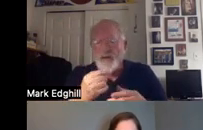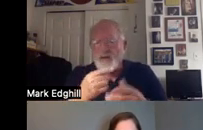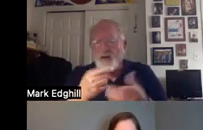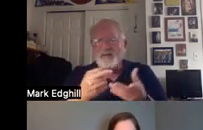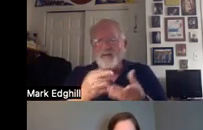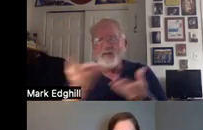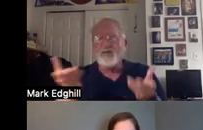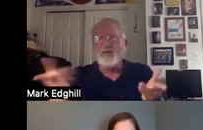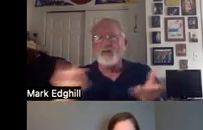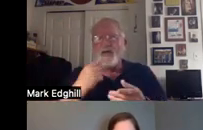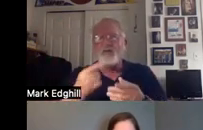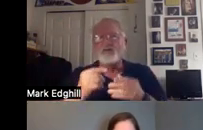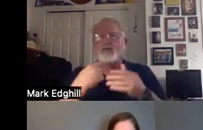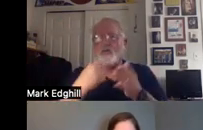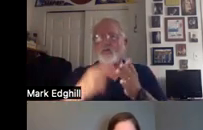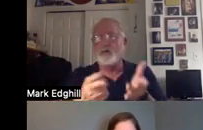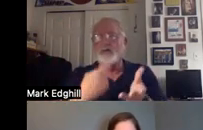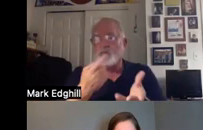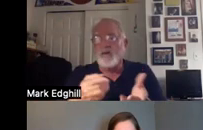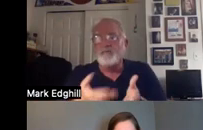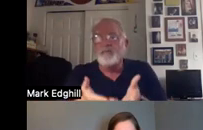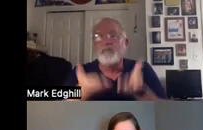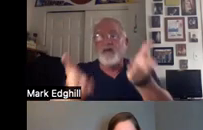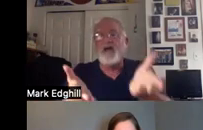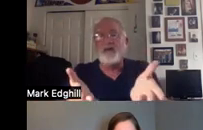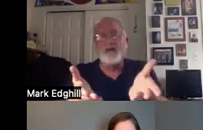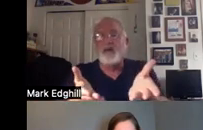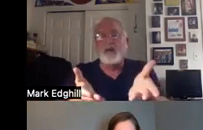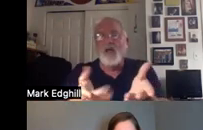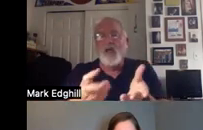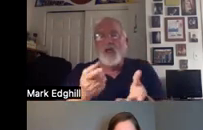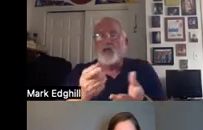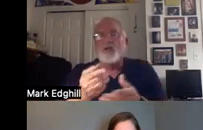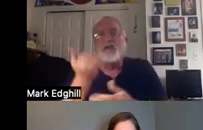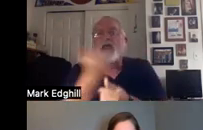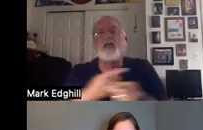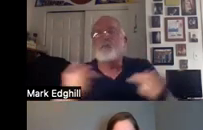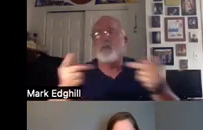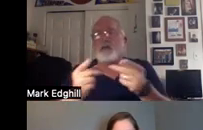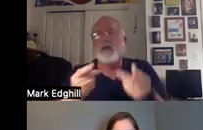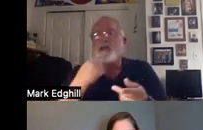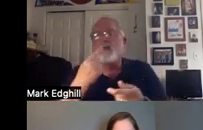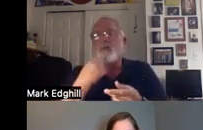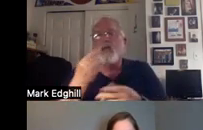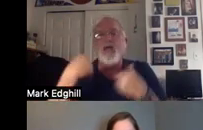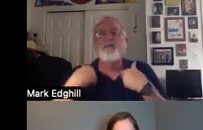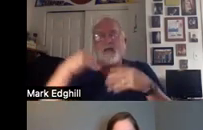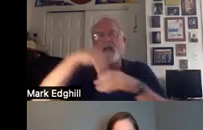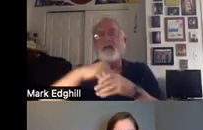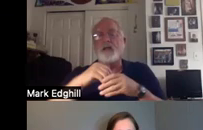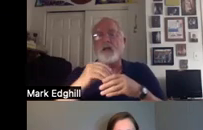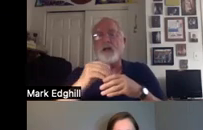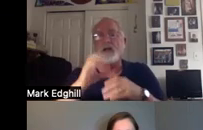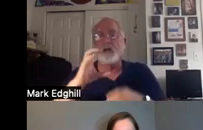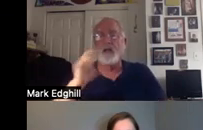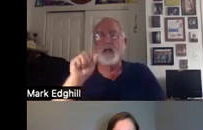what he has, other things that he was showing. And then I saw some other things he's got there that he's showing that he's provided. Like he would have it in.